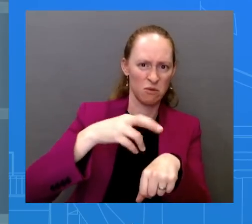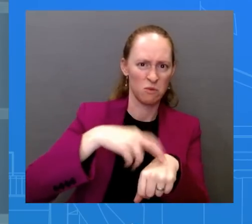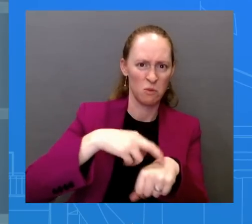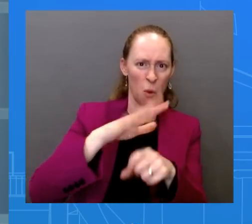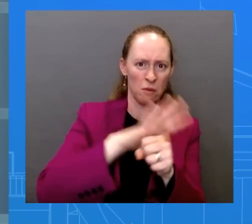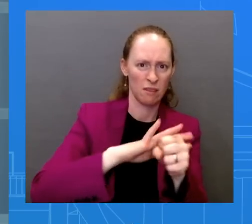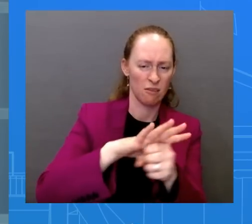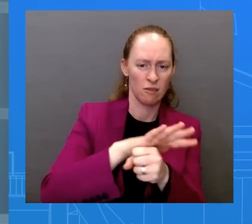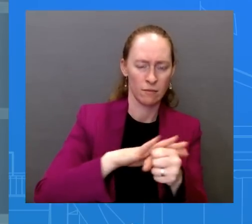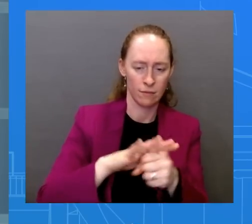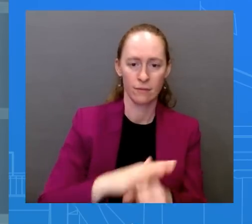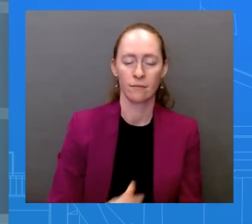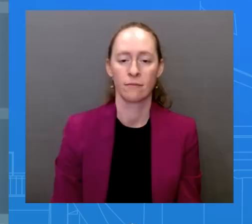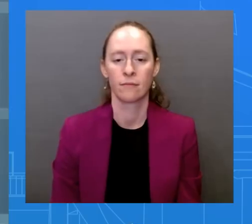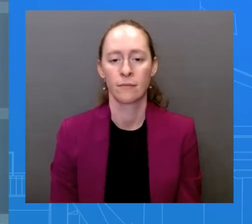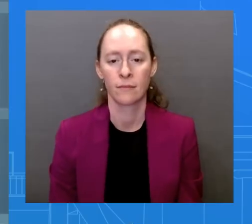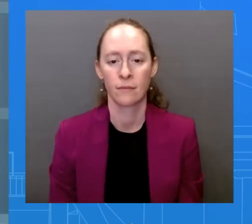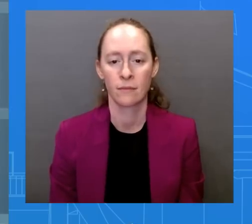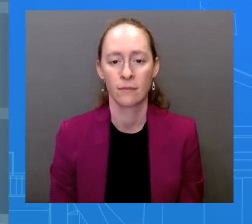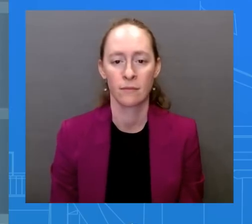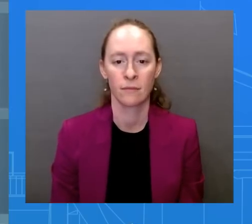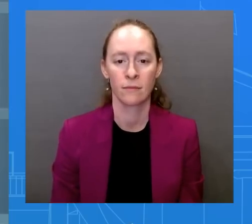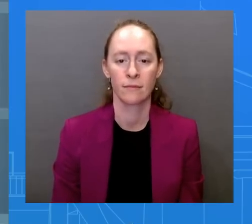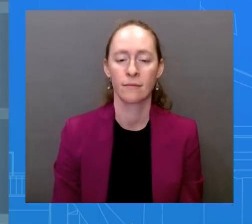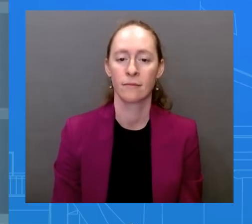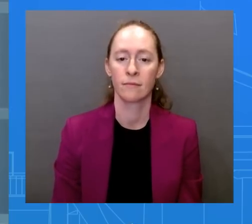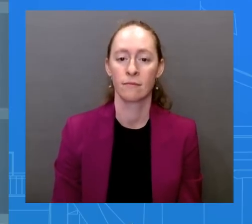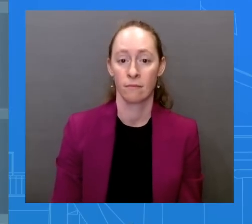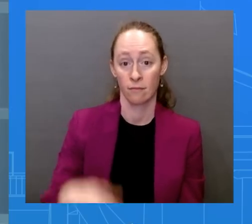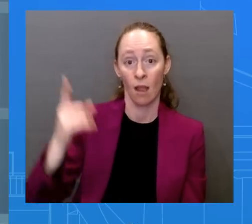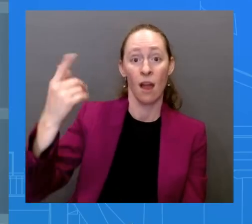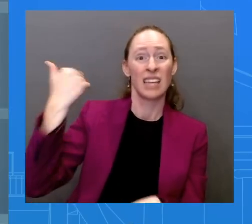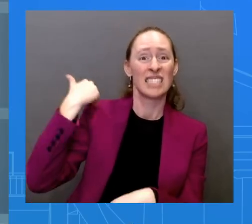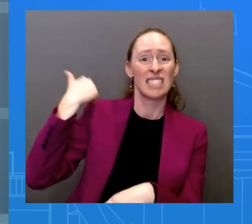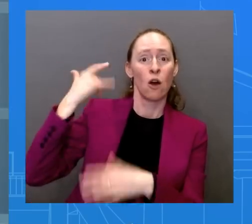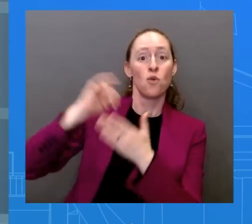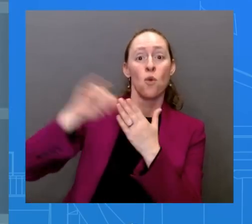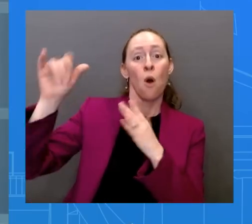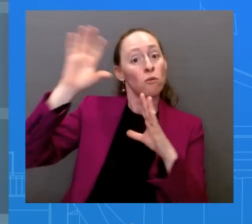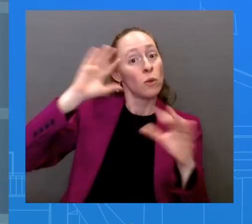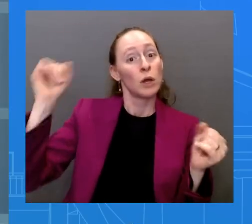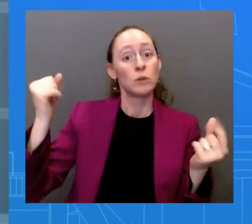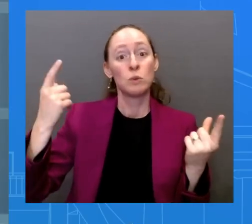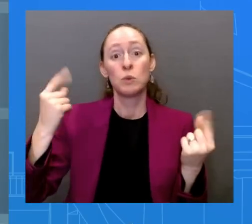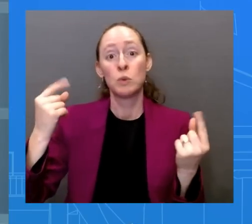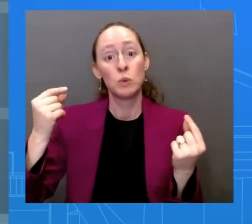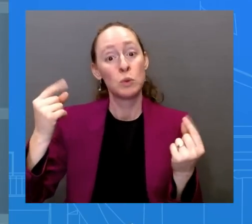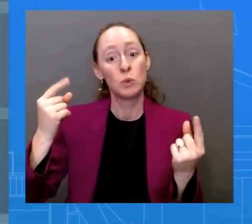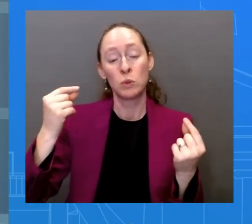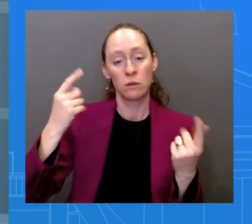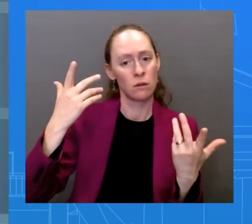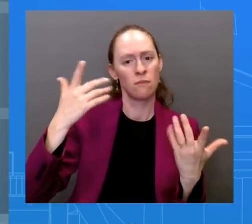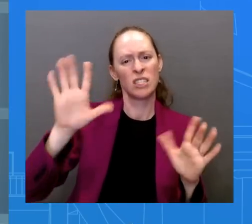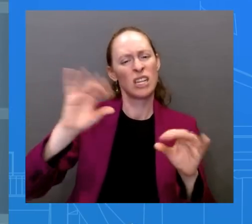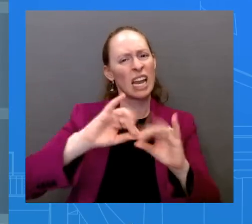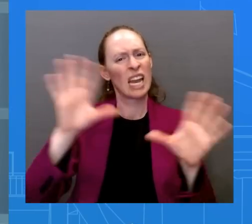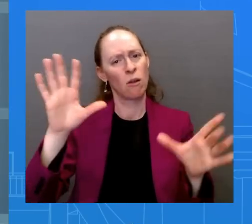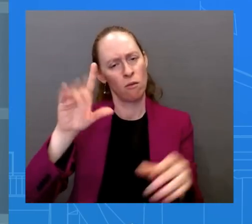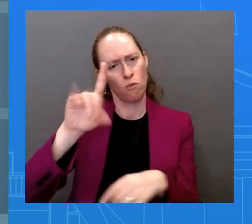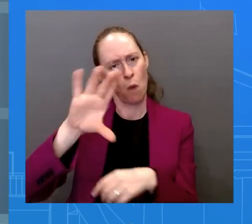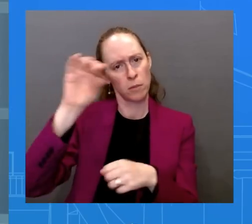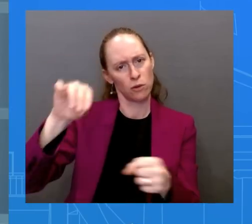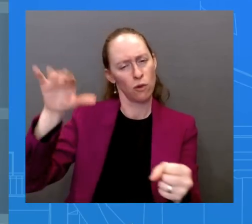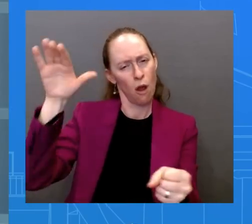when he was in New York, the president announced the federal government is covering 100% of the cost of debris removal, emergency